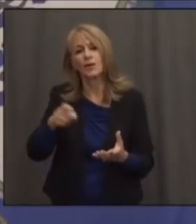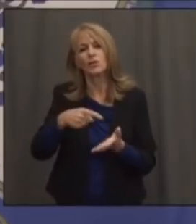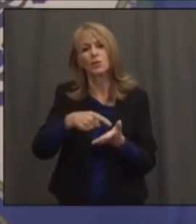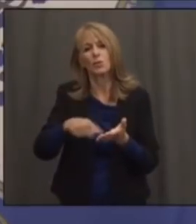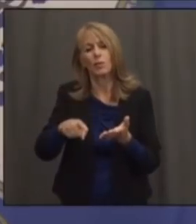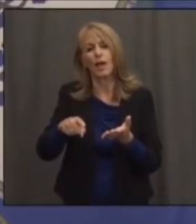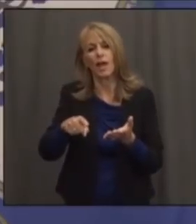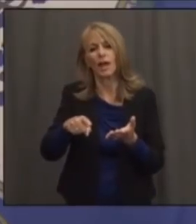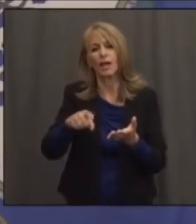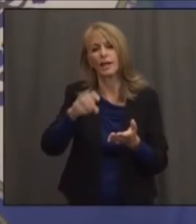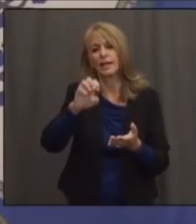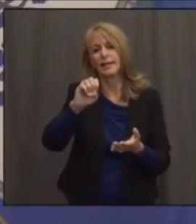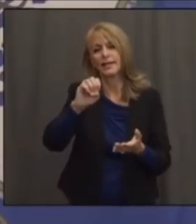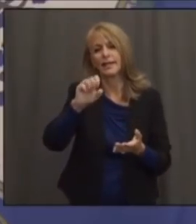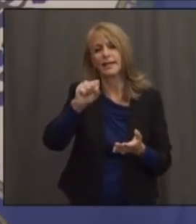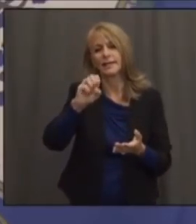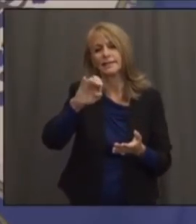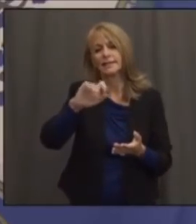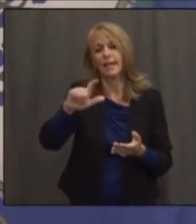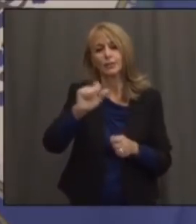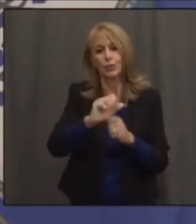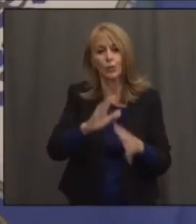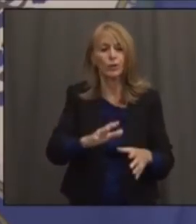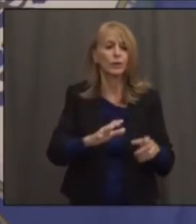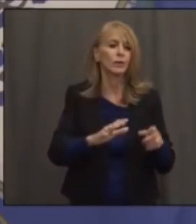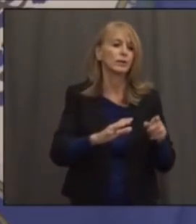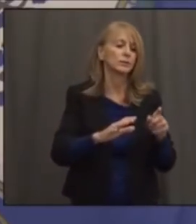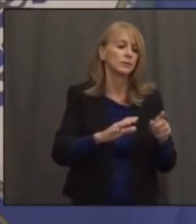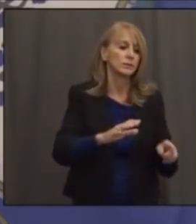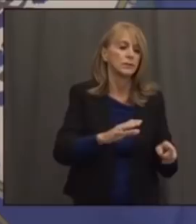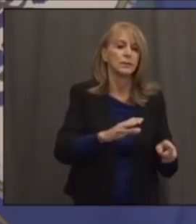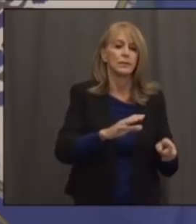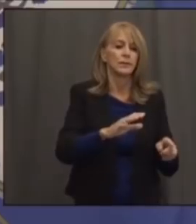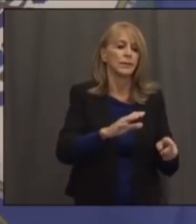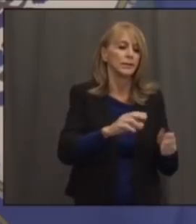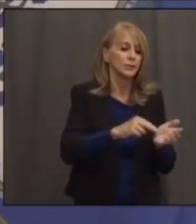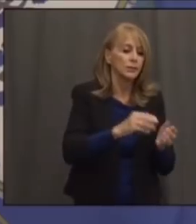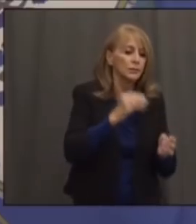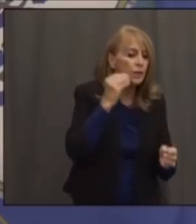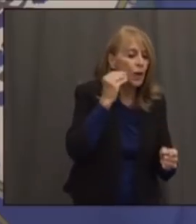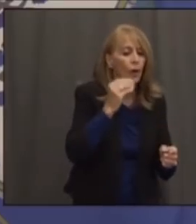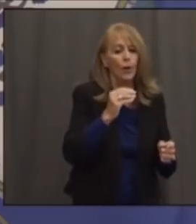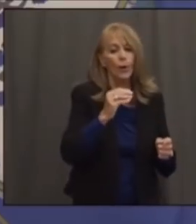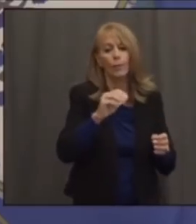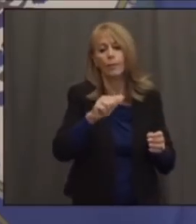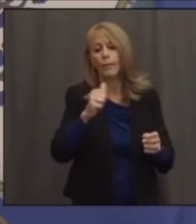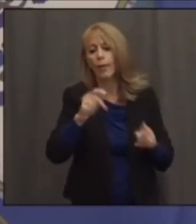more across the economy. You know, people are saying, oh my gosh, people are hesitant, they're not going back.